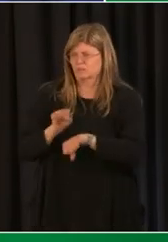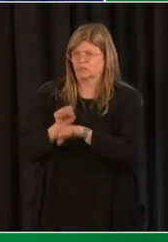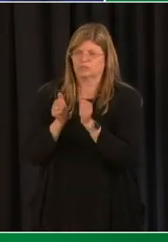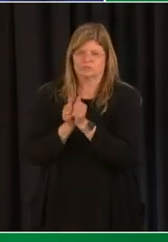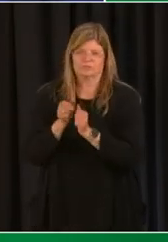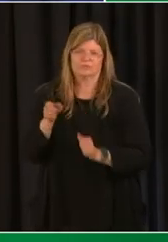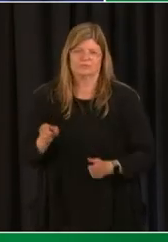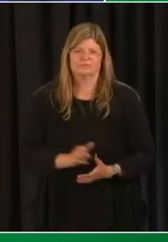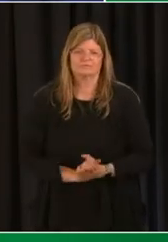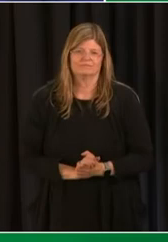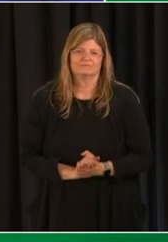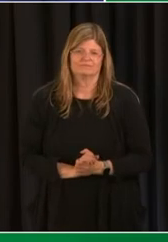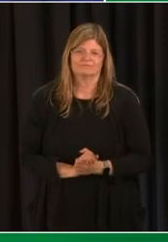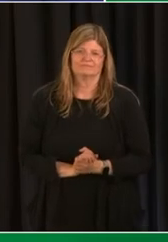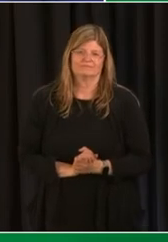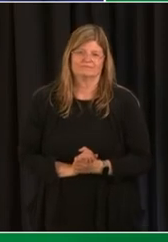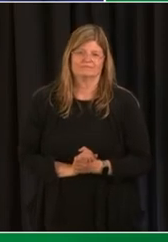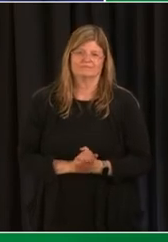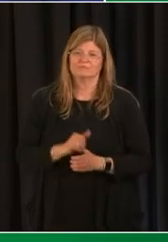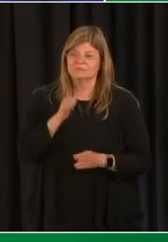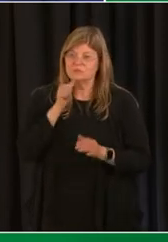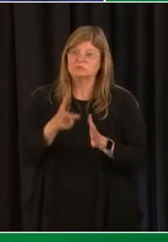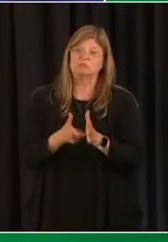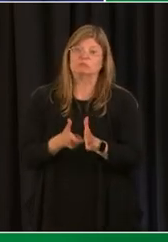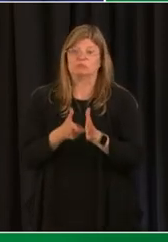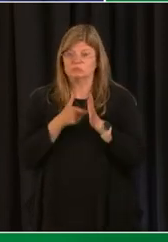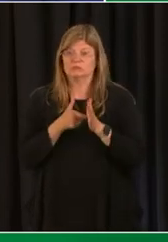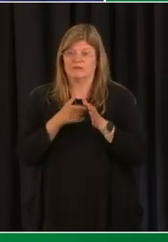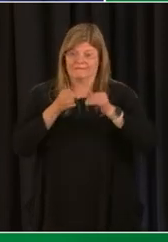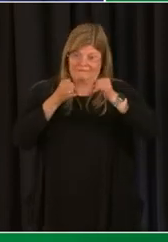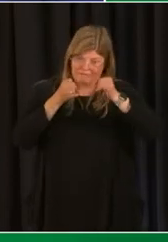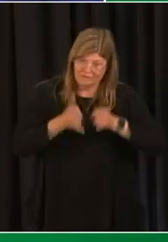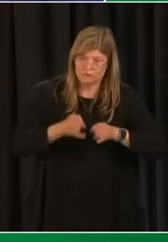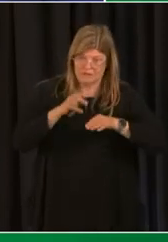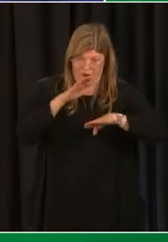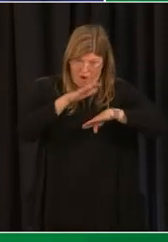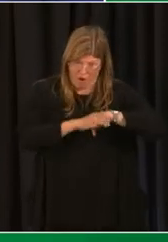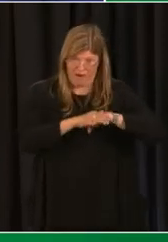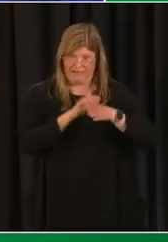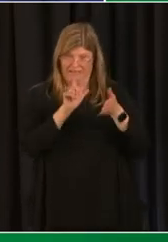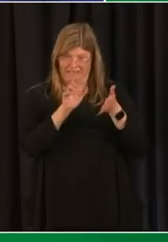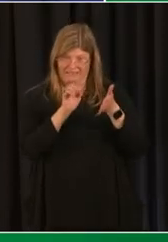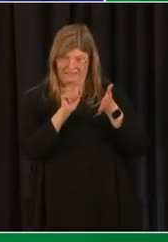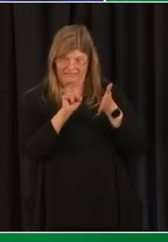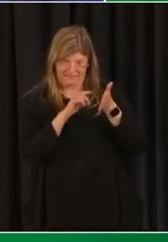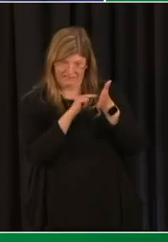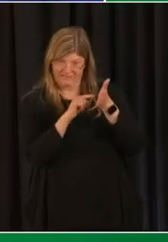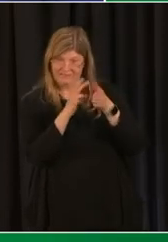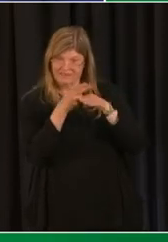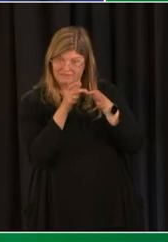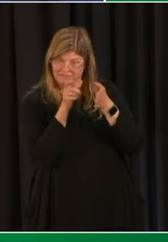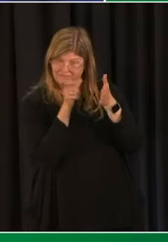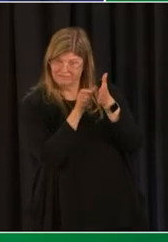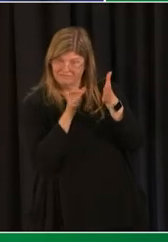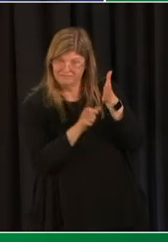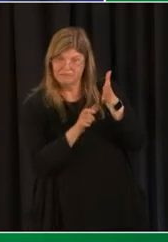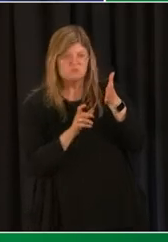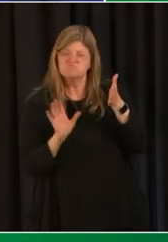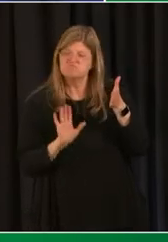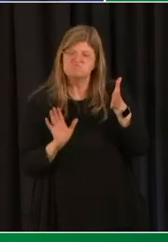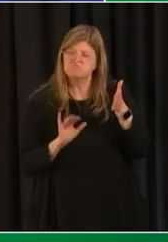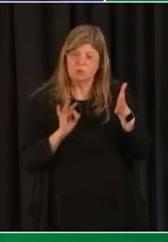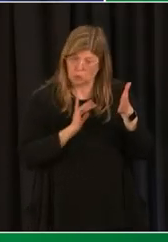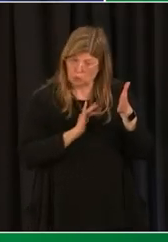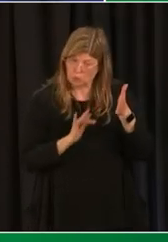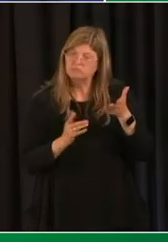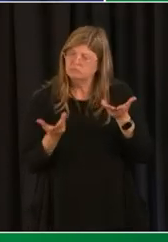the application process. So it does not require that an individual's name is on the lease in order for them to